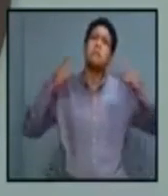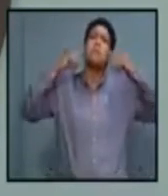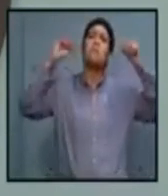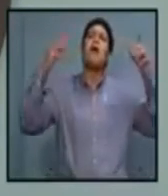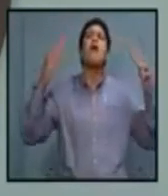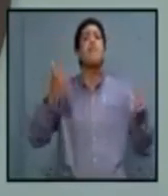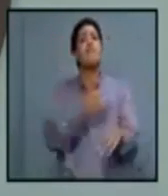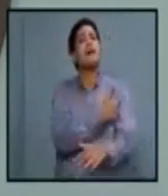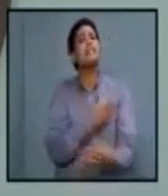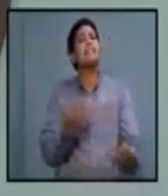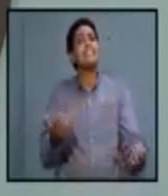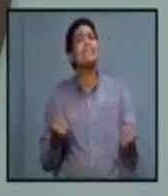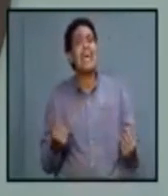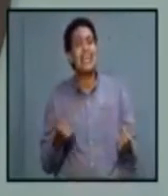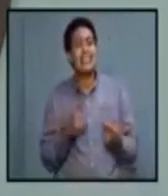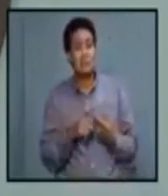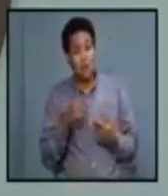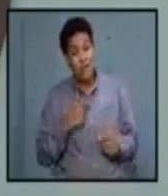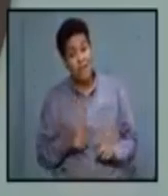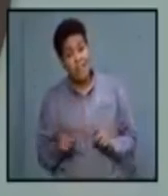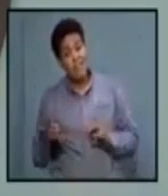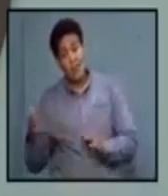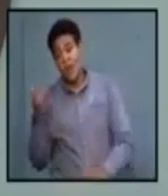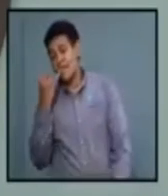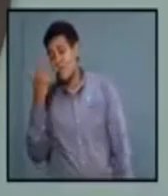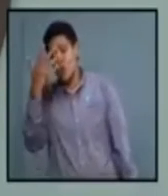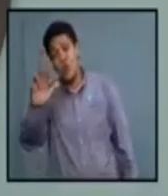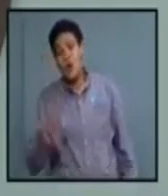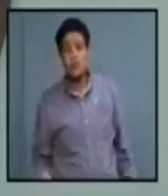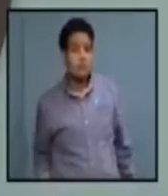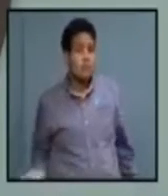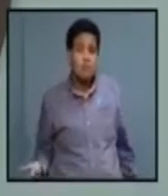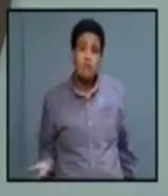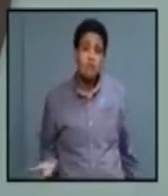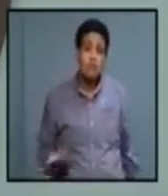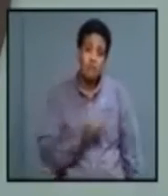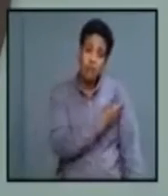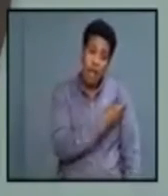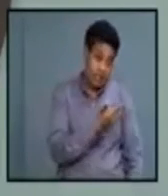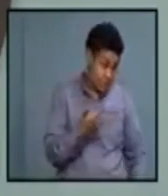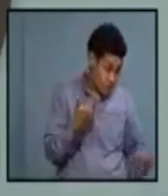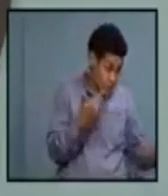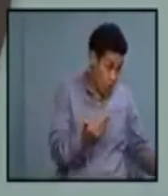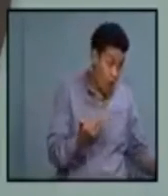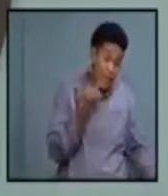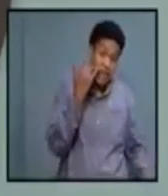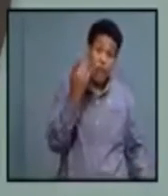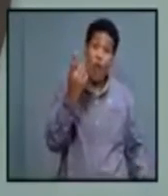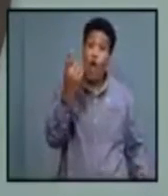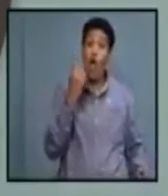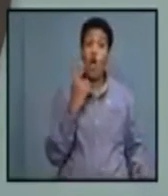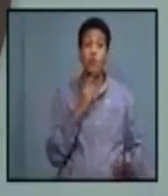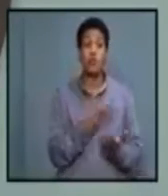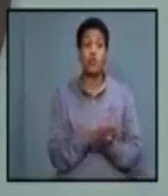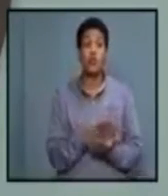and you have an alternative if you don't. So if you want to come to school,